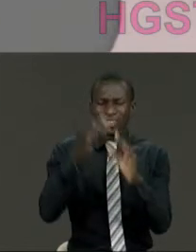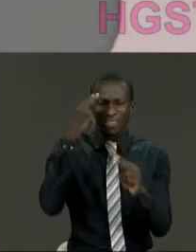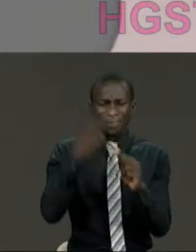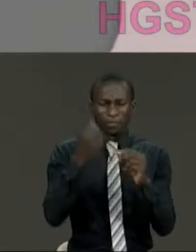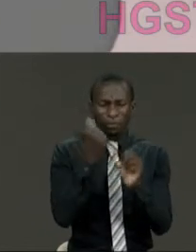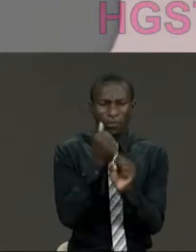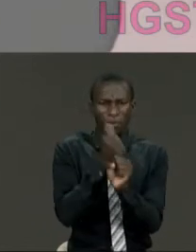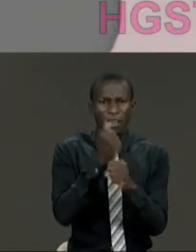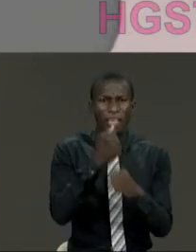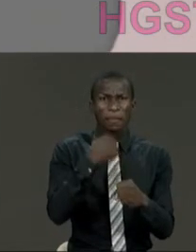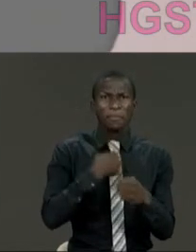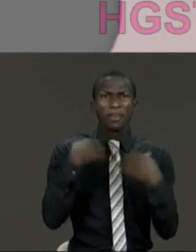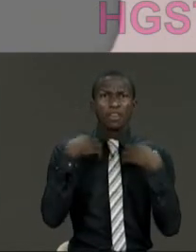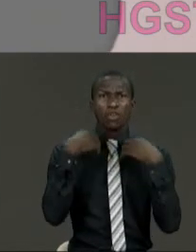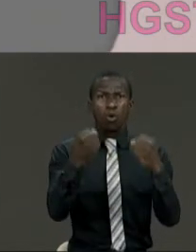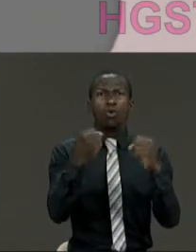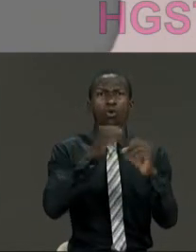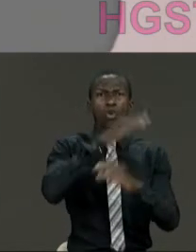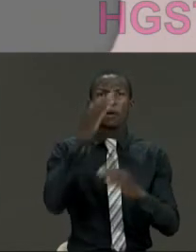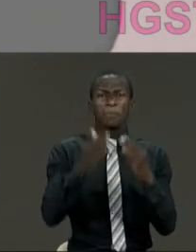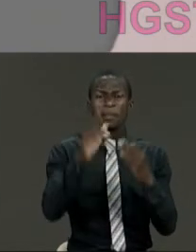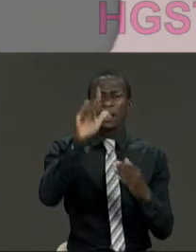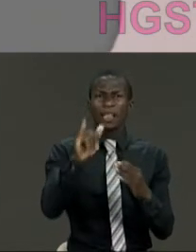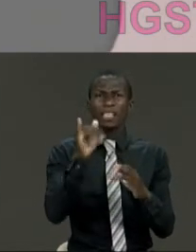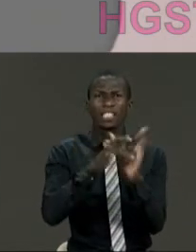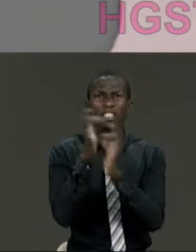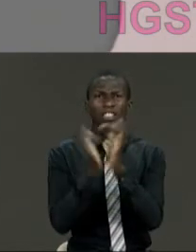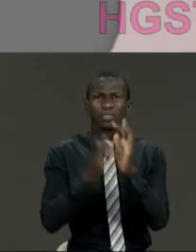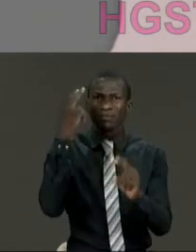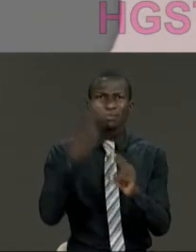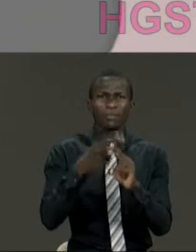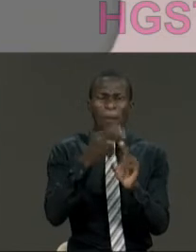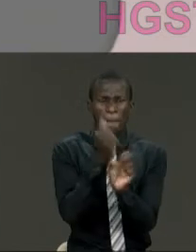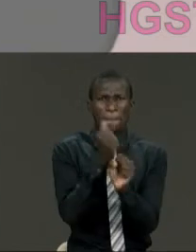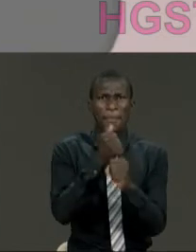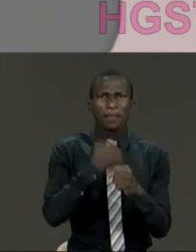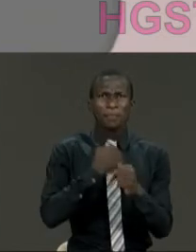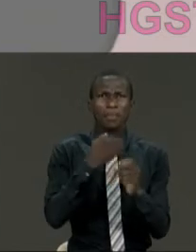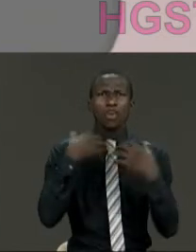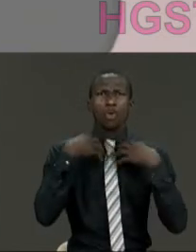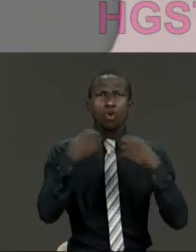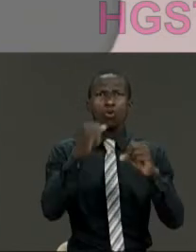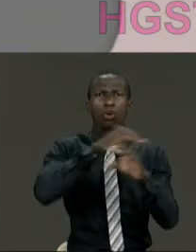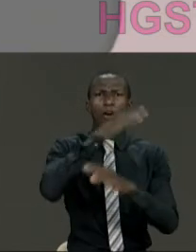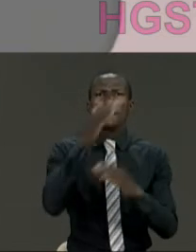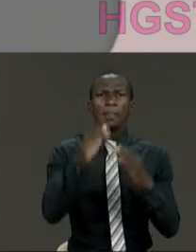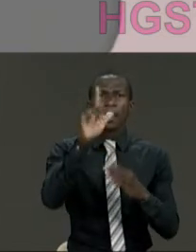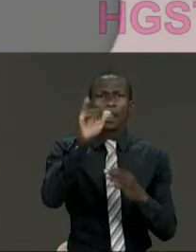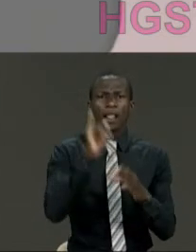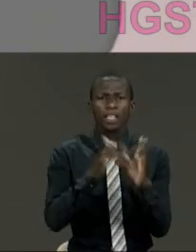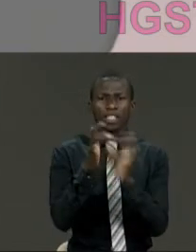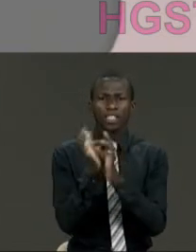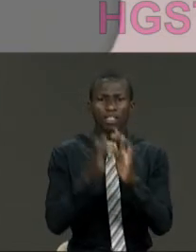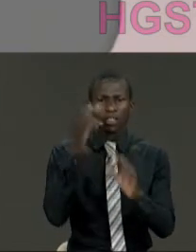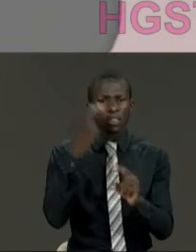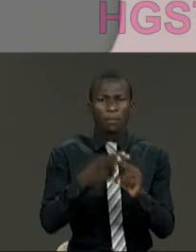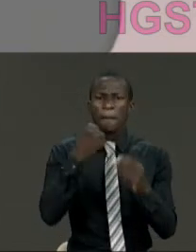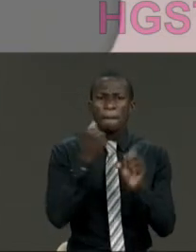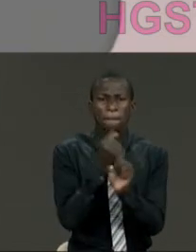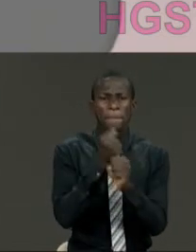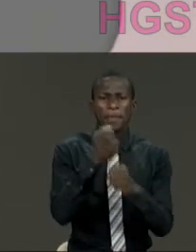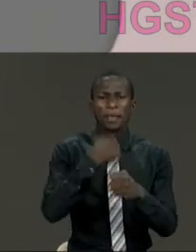whole completely in the name of Jesus. Make me whole completely in the name of Jesus. Make me whole completely in